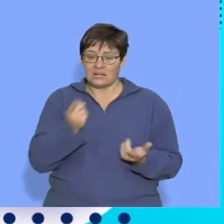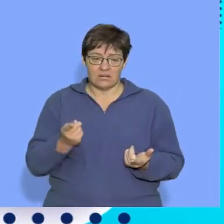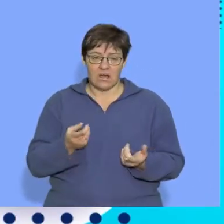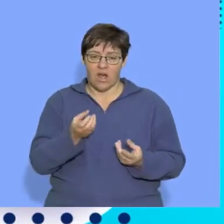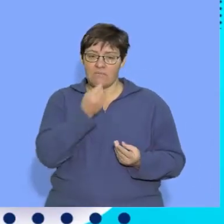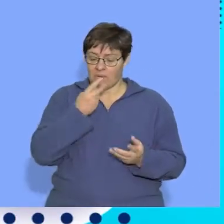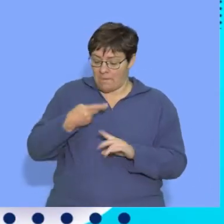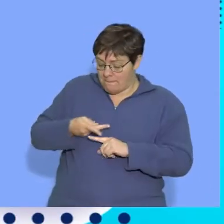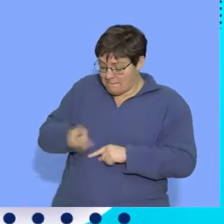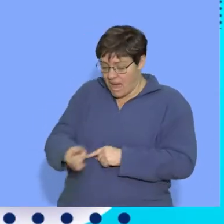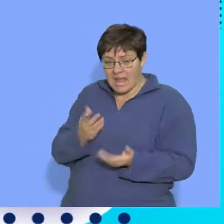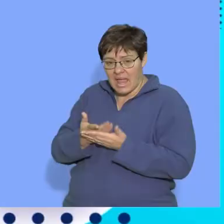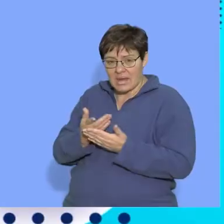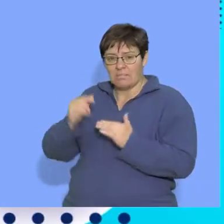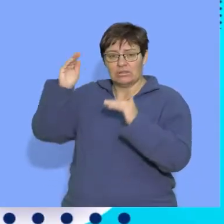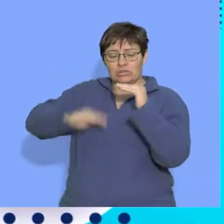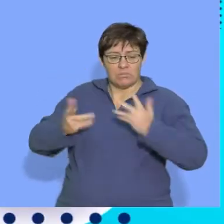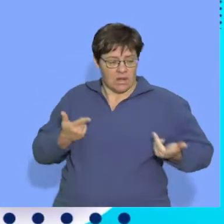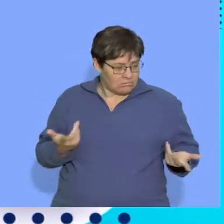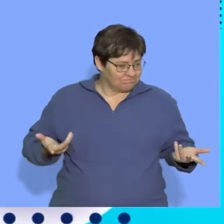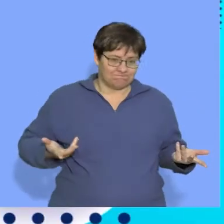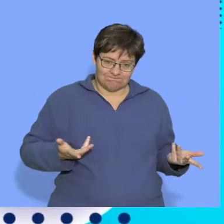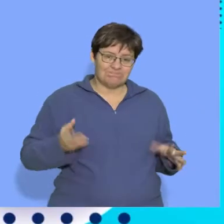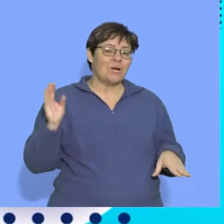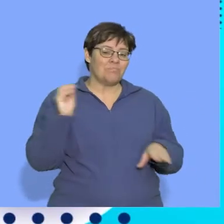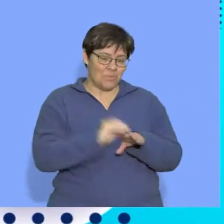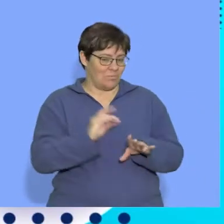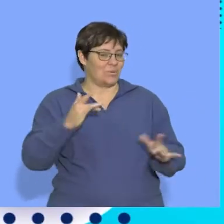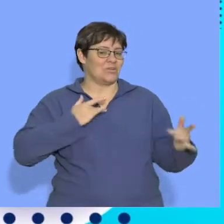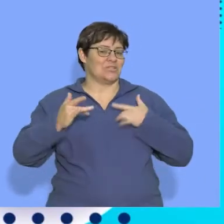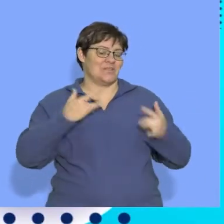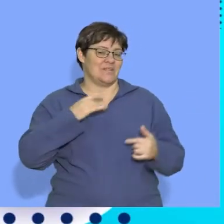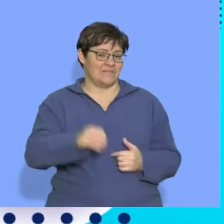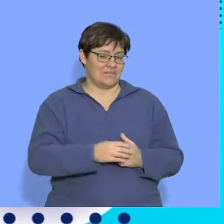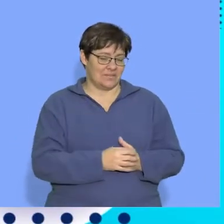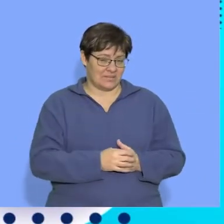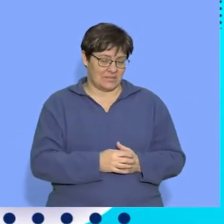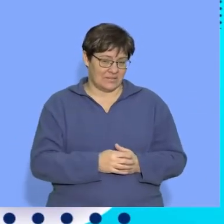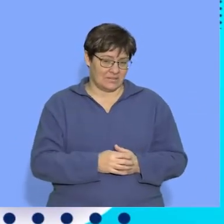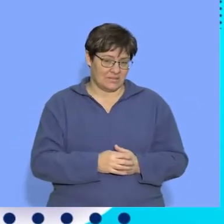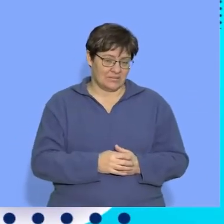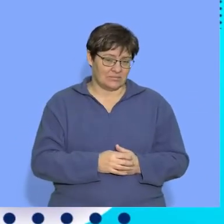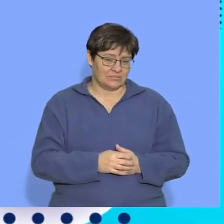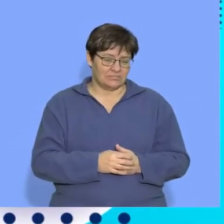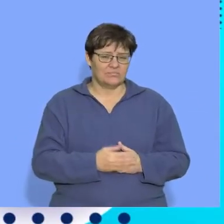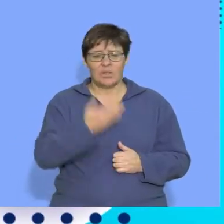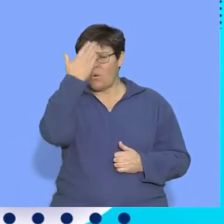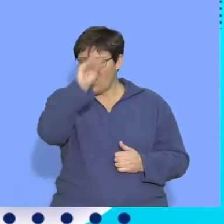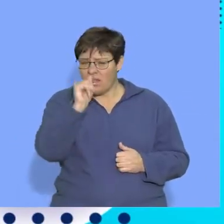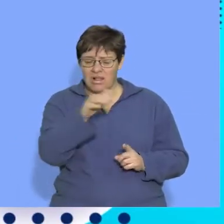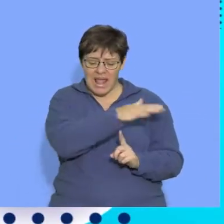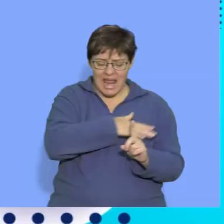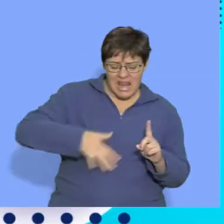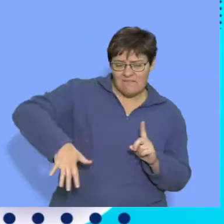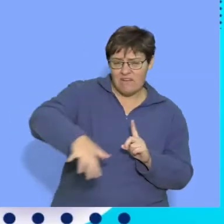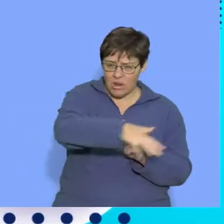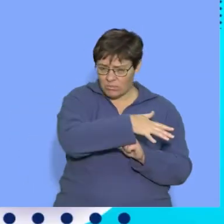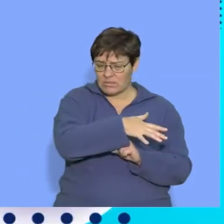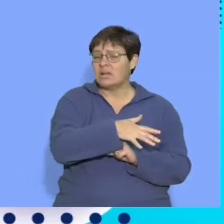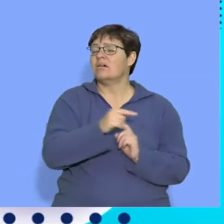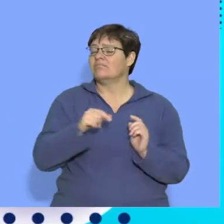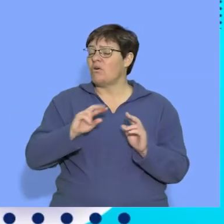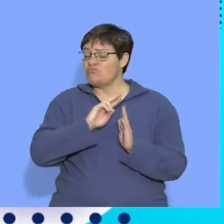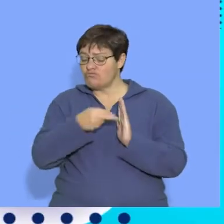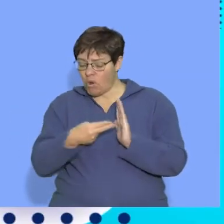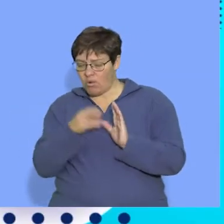to an increasing global population is a concern. We do know that the environment plays a significant role in